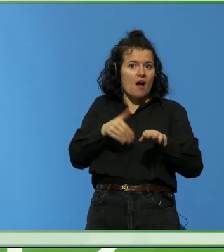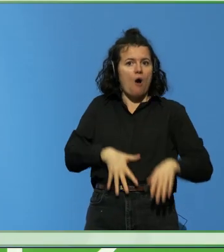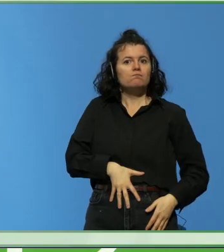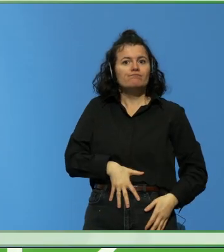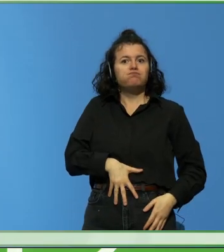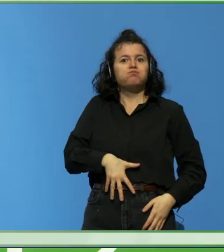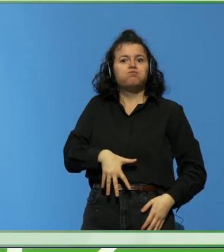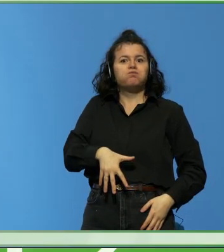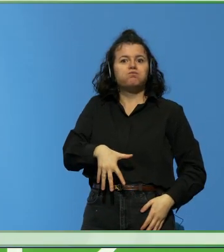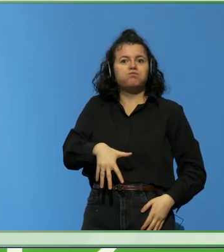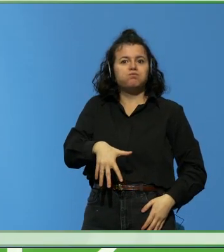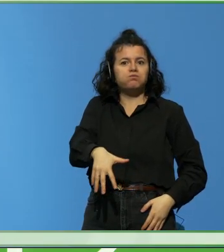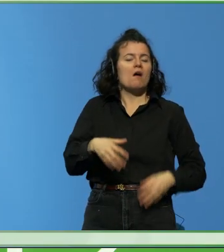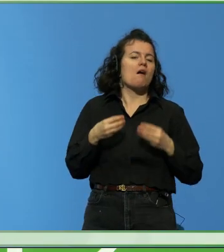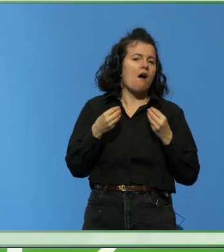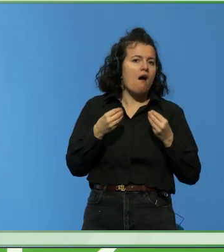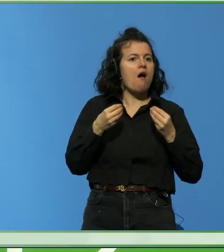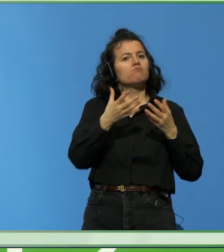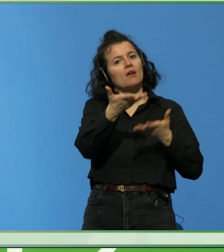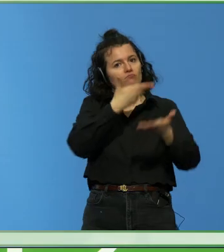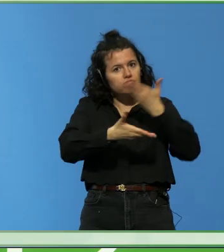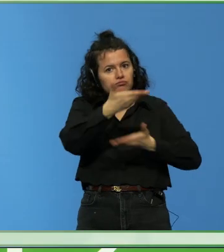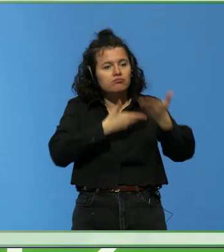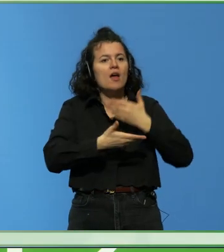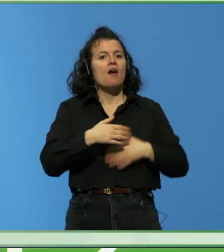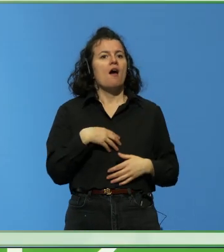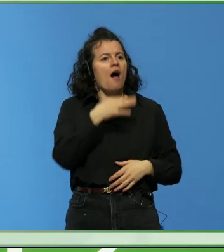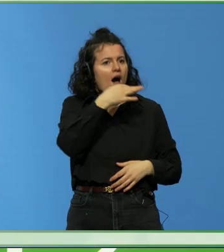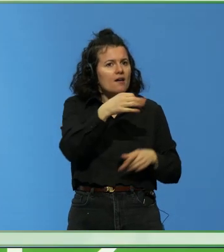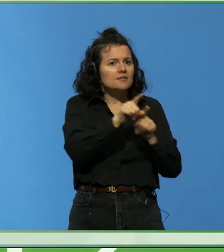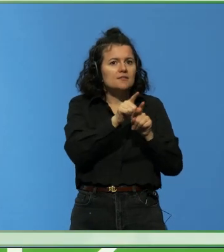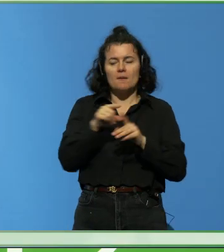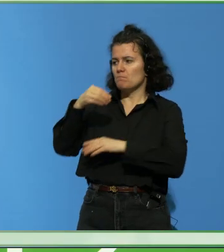how professionals perceive them. Whether they